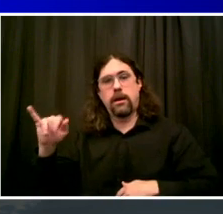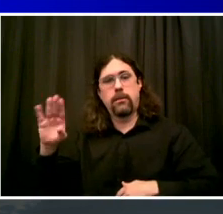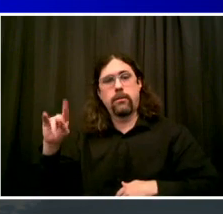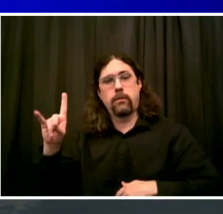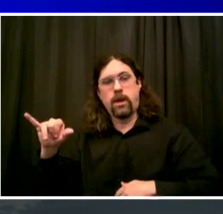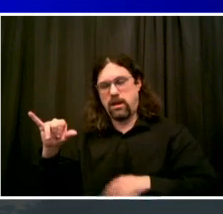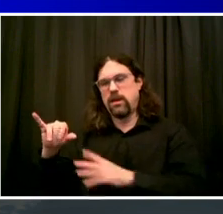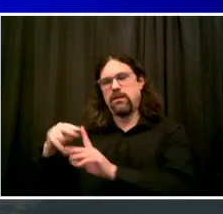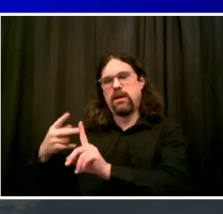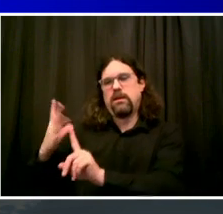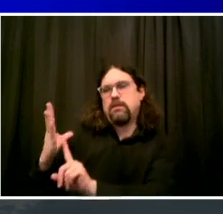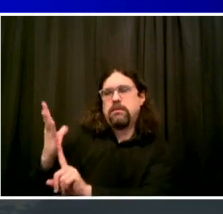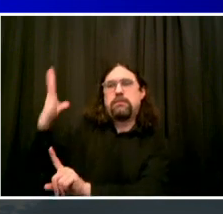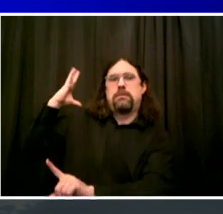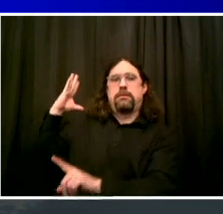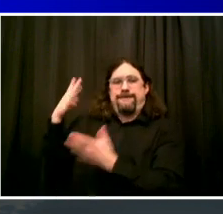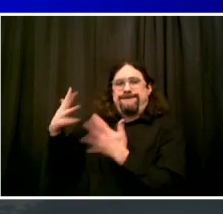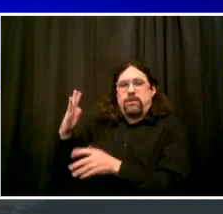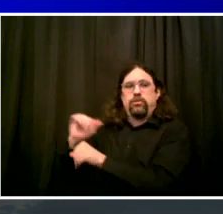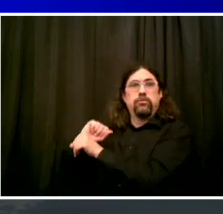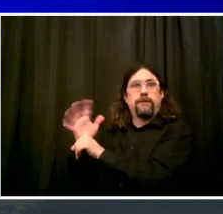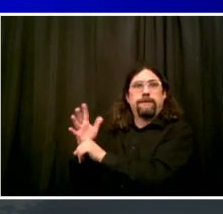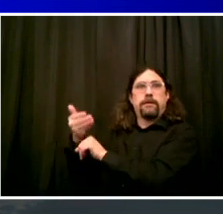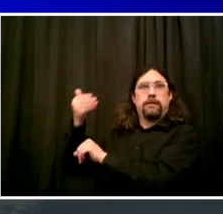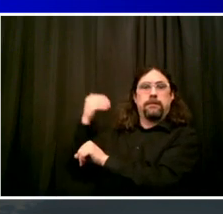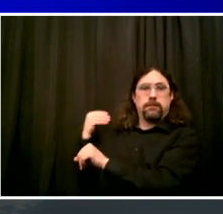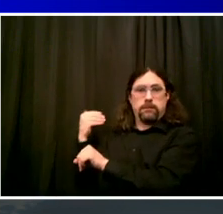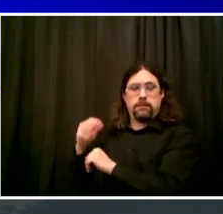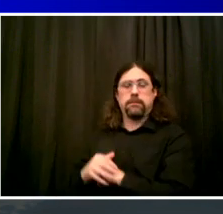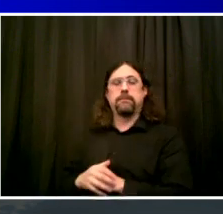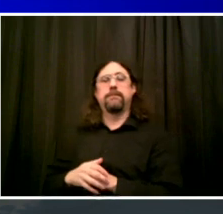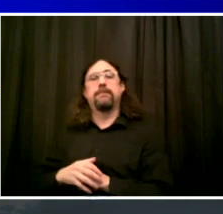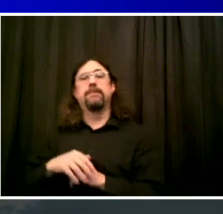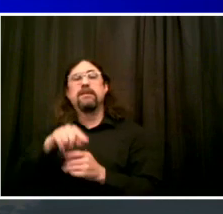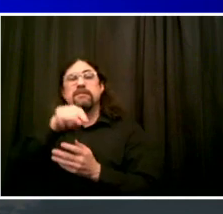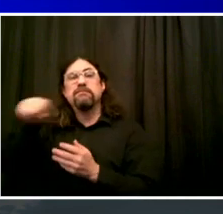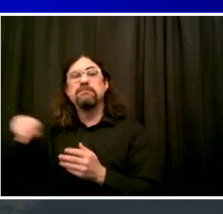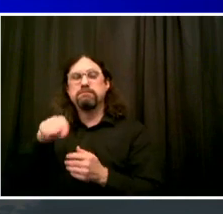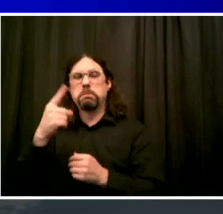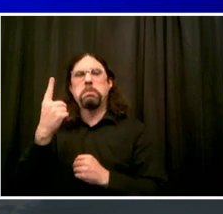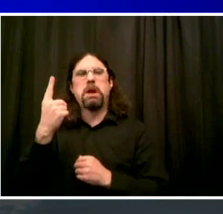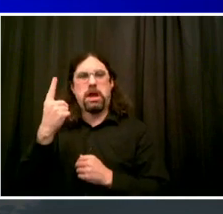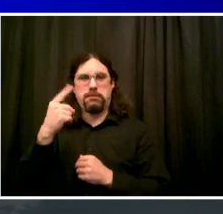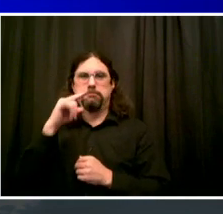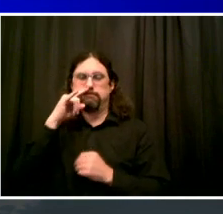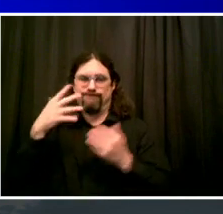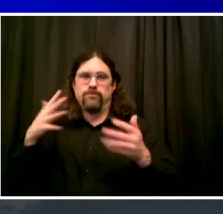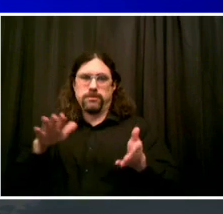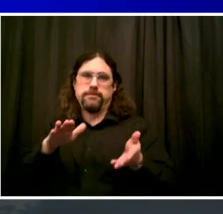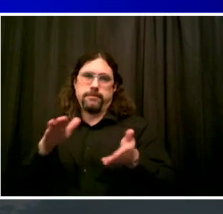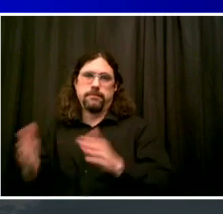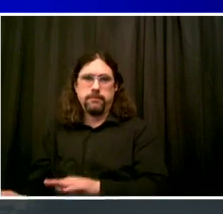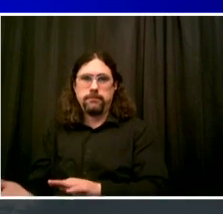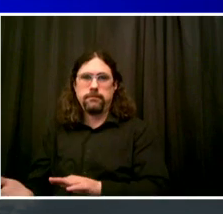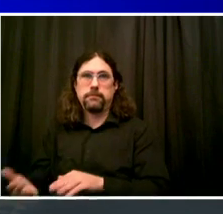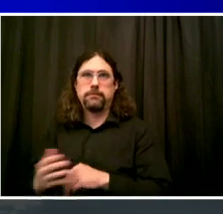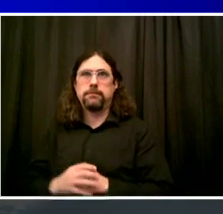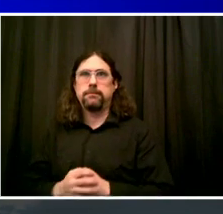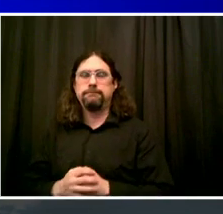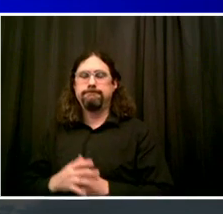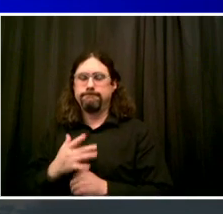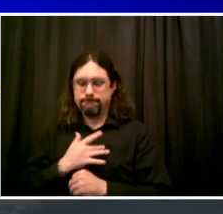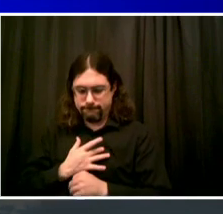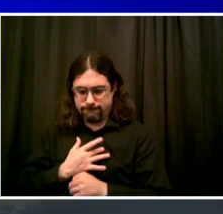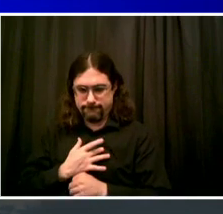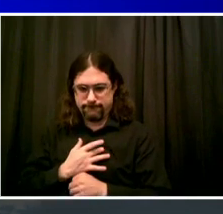even more an area of concern to all of us. But again, what we understand so far from our medical community is